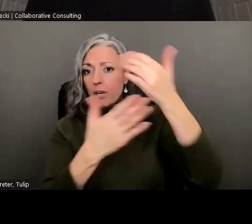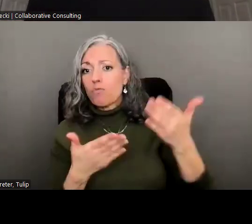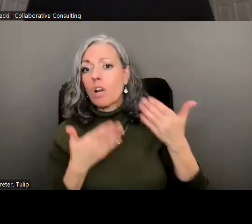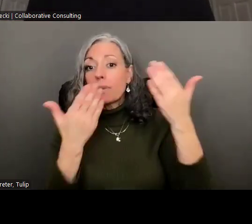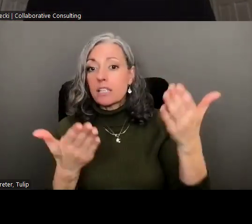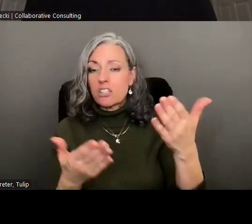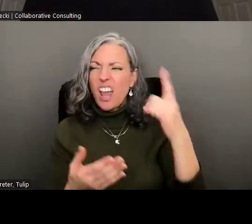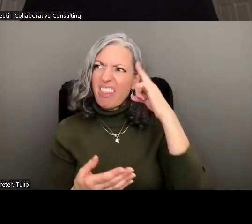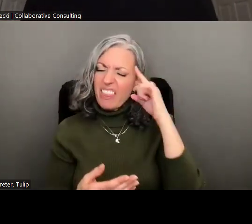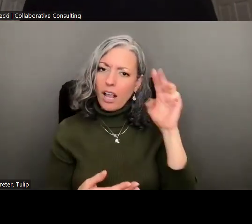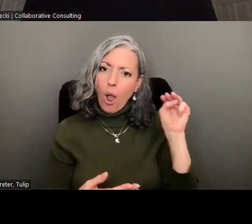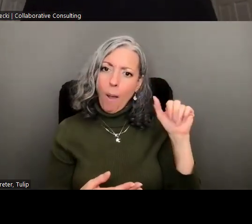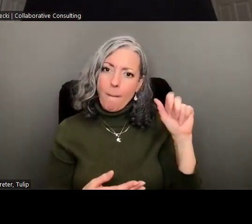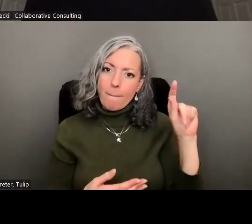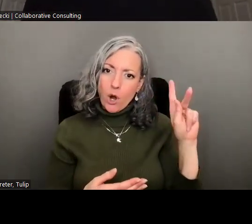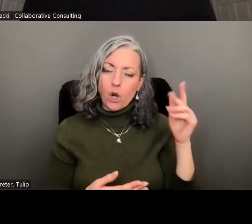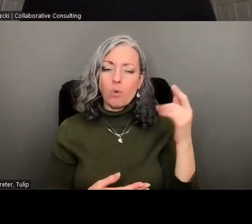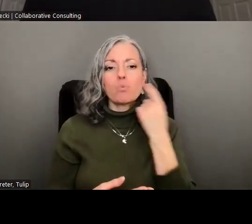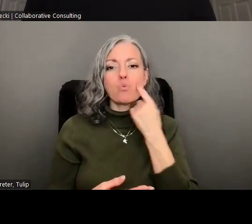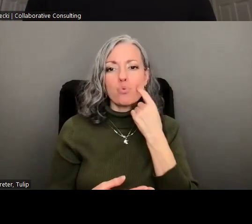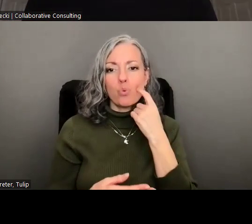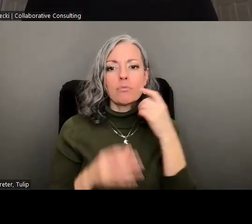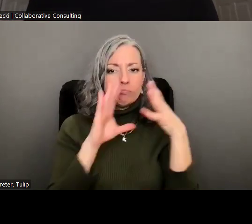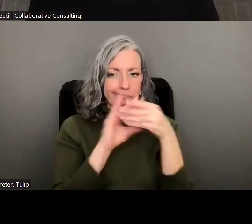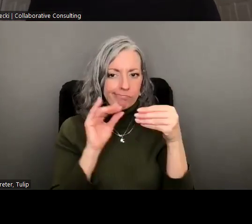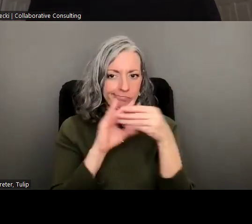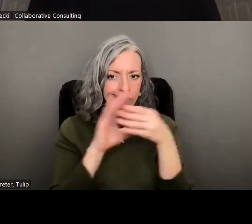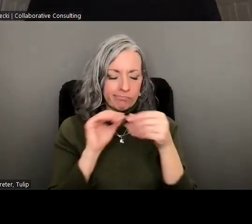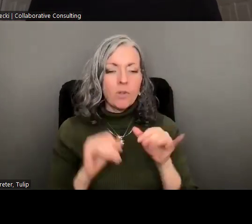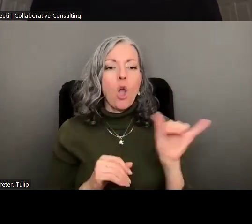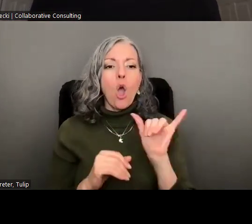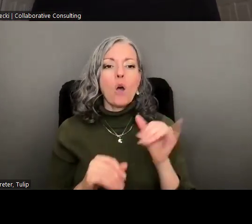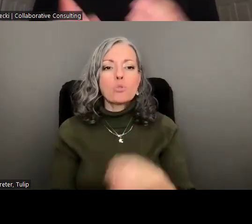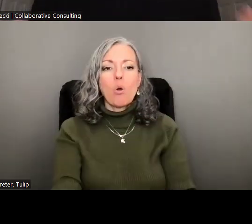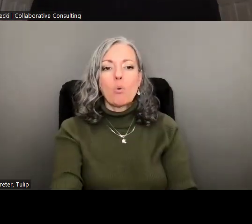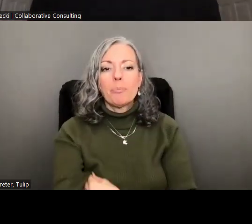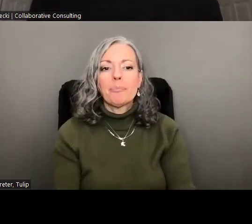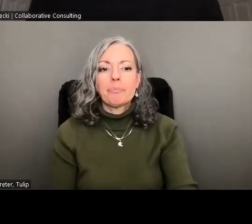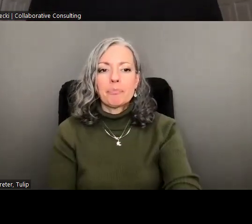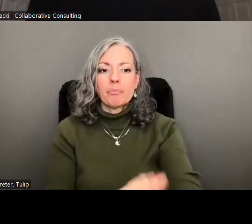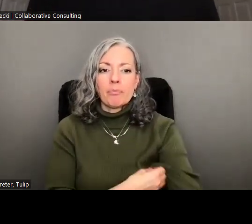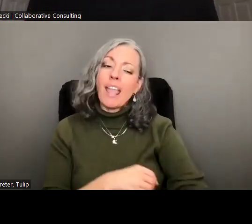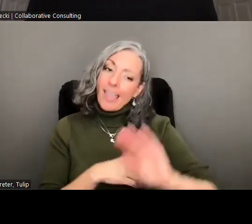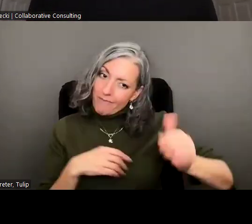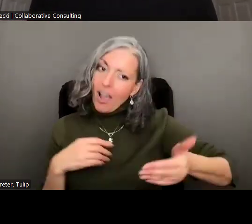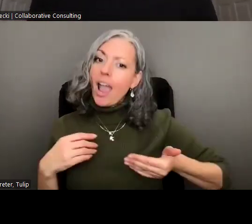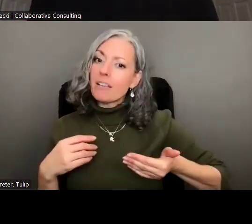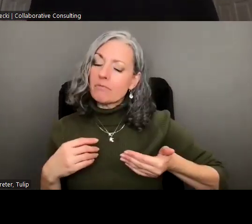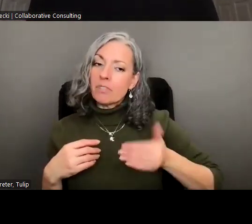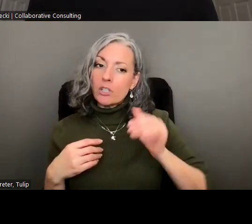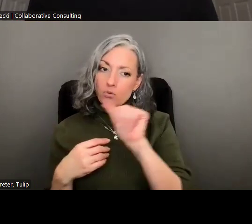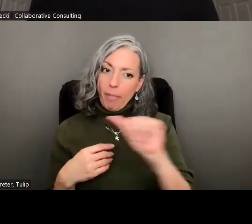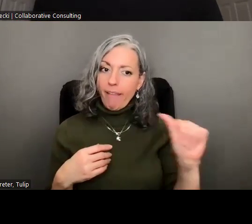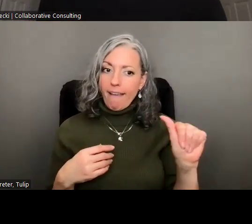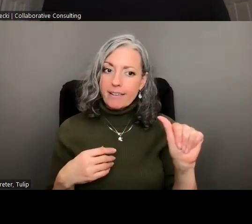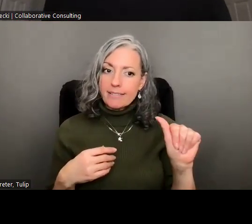will be speaking to in just a second. And then we also, would invite the AAAs and the